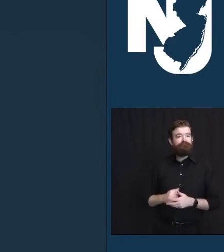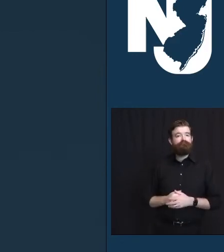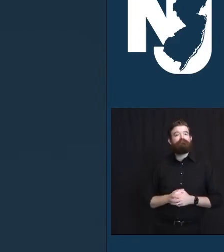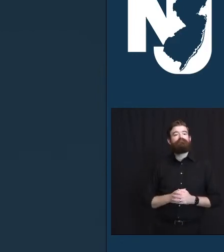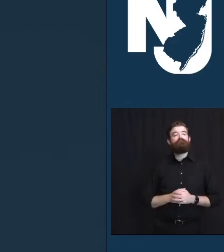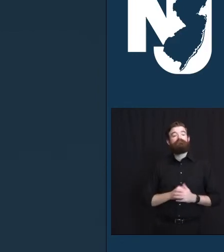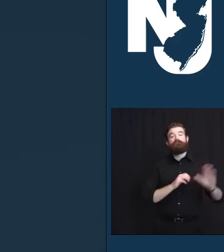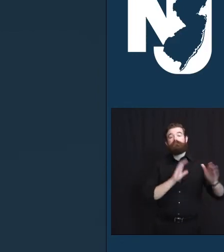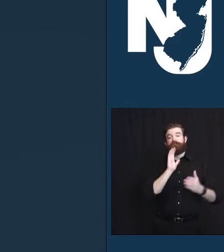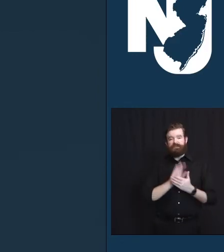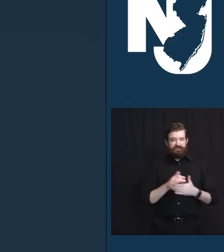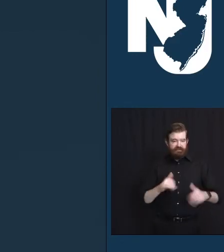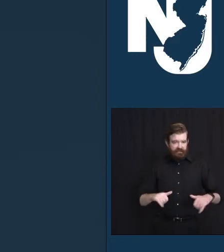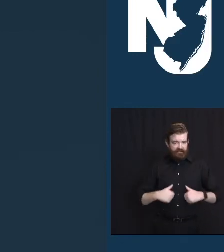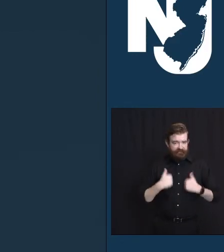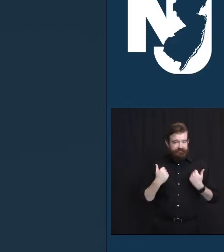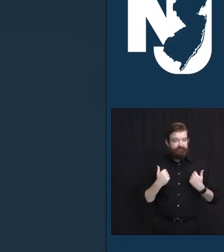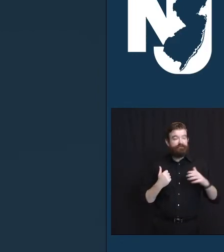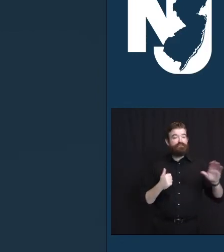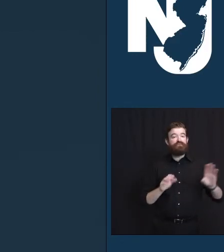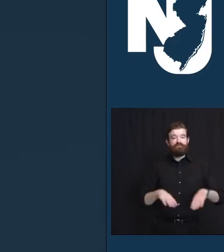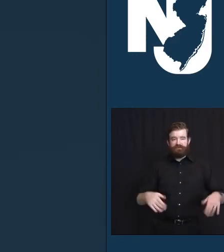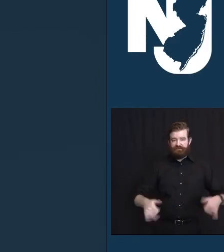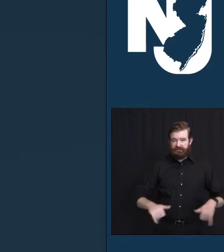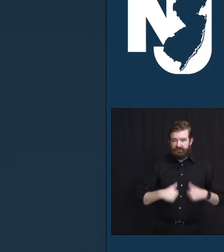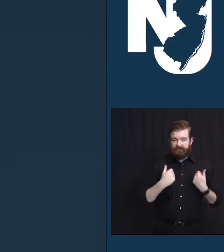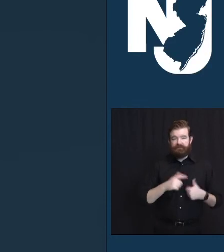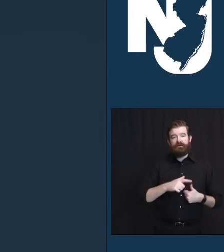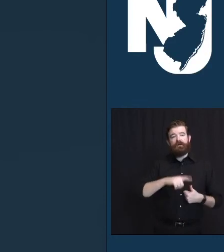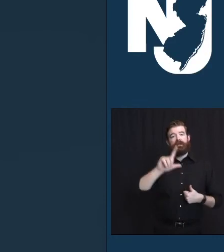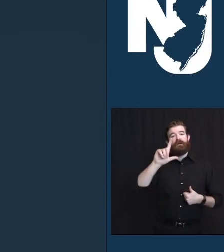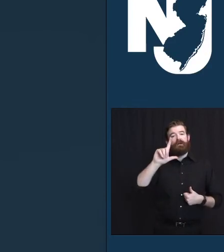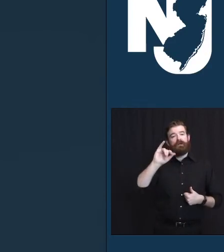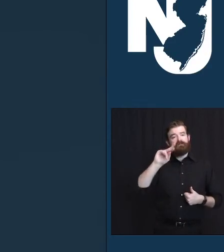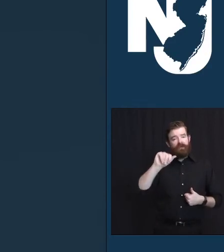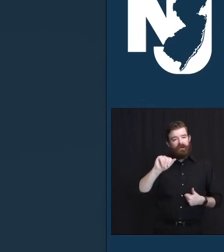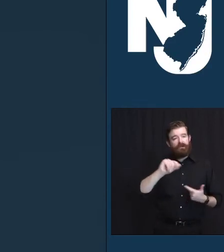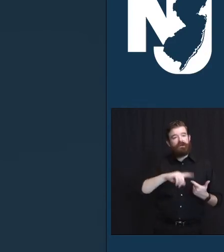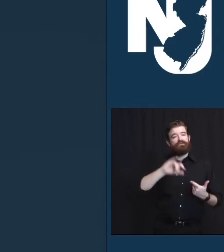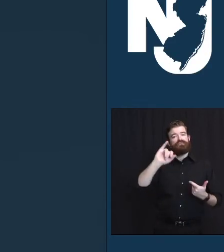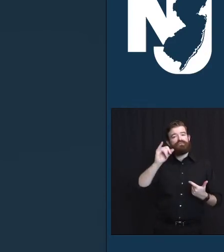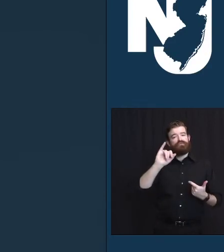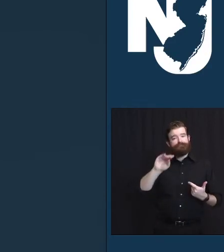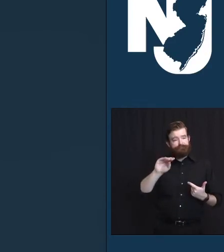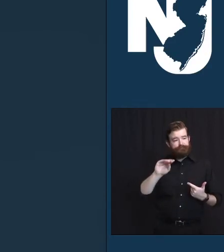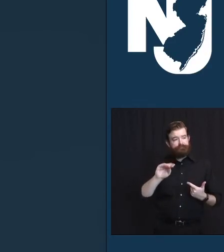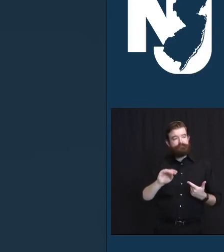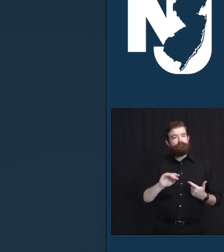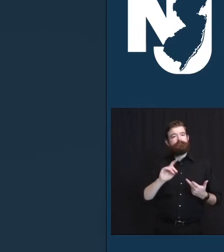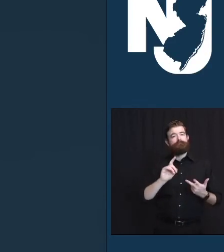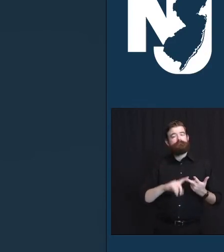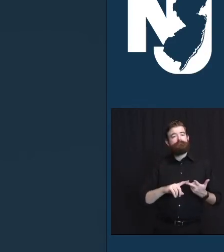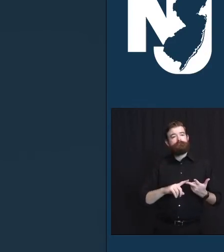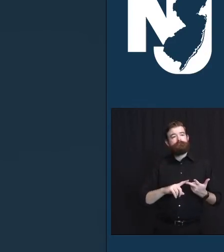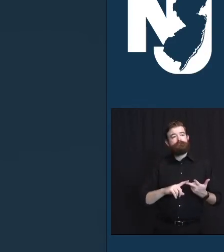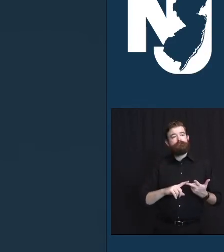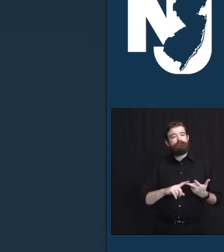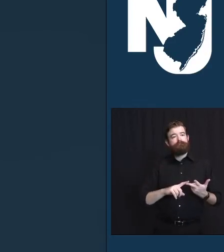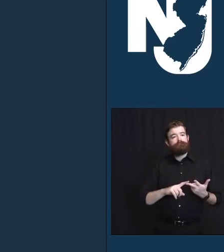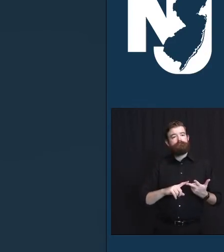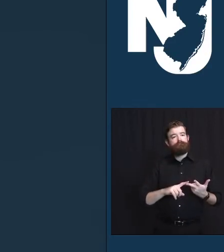their children, Lisa and Jim's wife, Evelise. I spoke with Jim on Friday, and his two